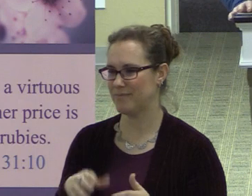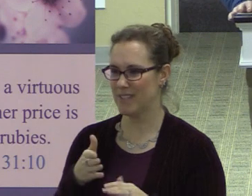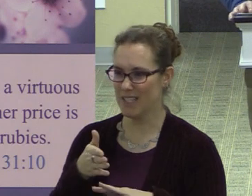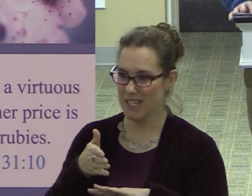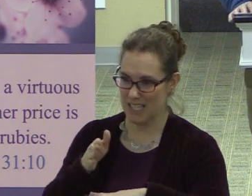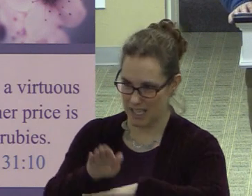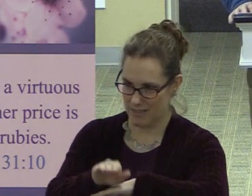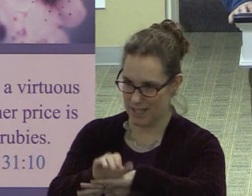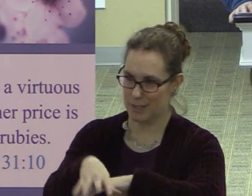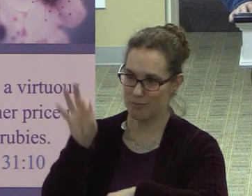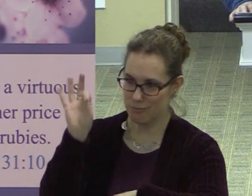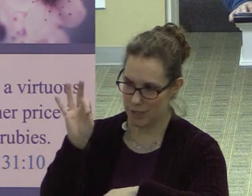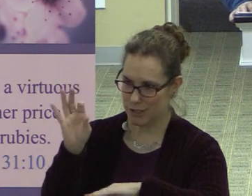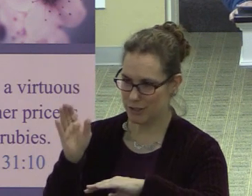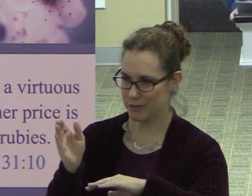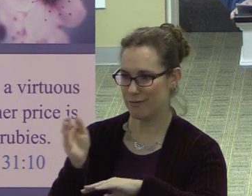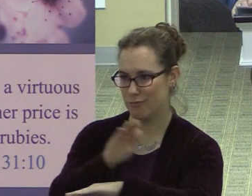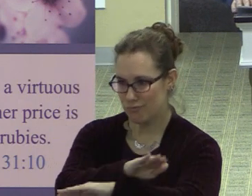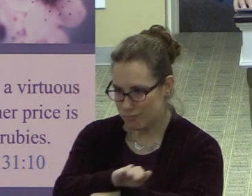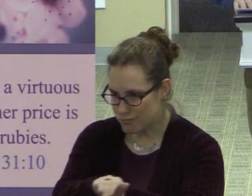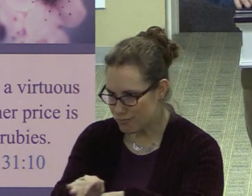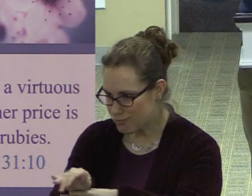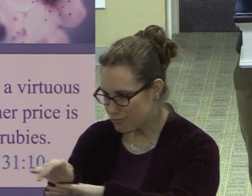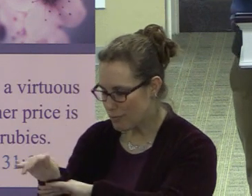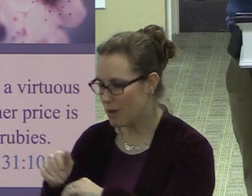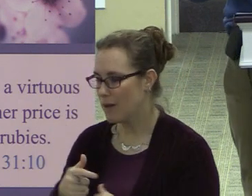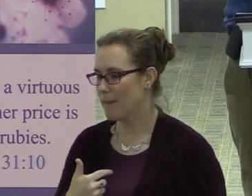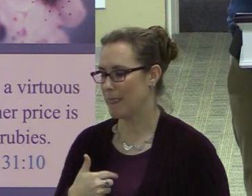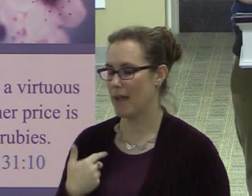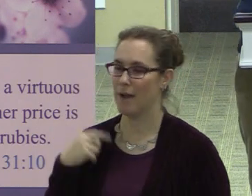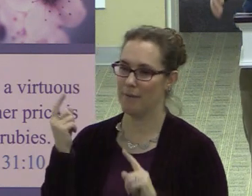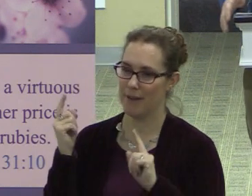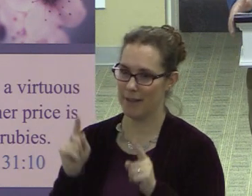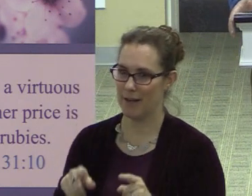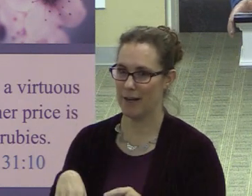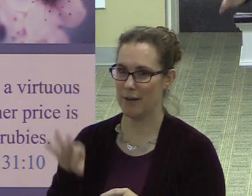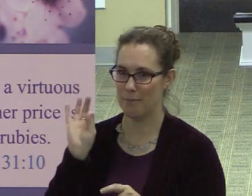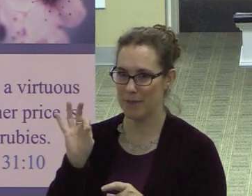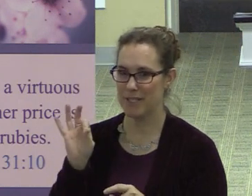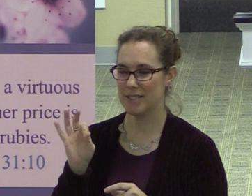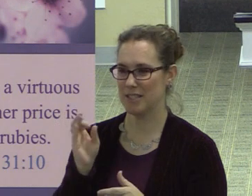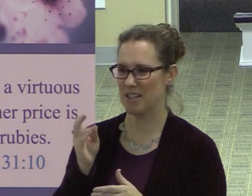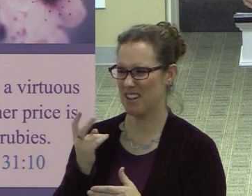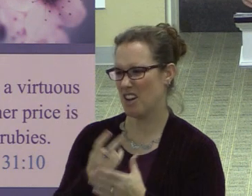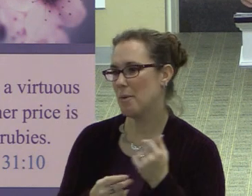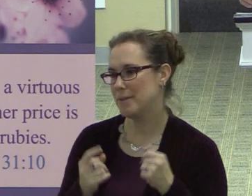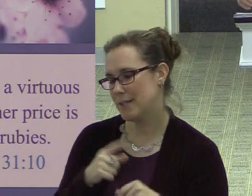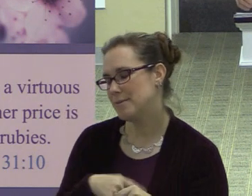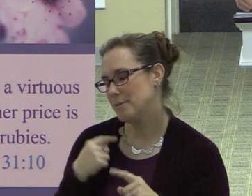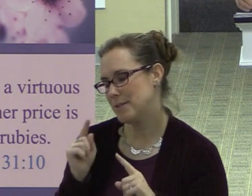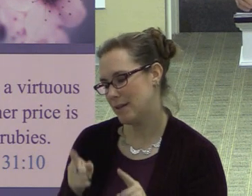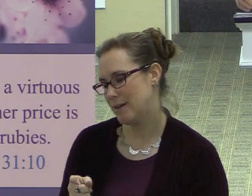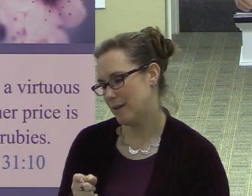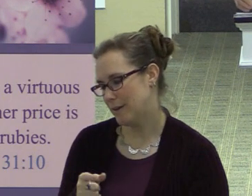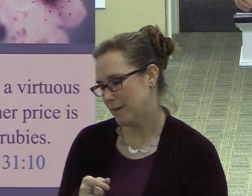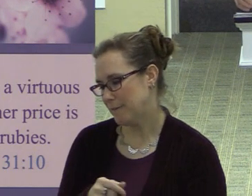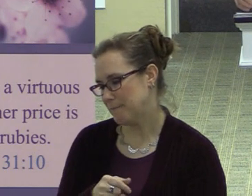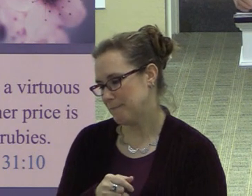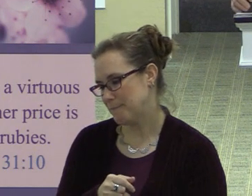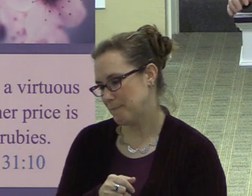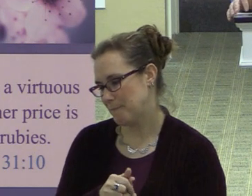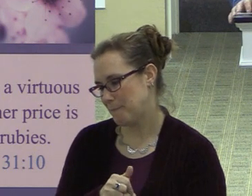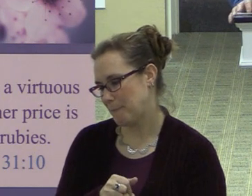every evening during it. And so I went there and I'd actually preached it a couple of times while I was there.